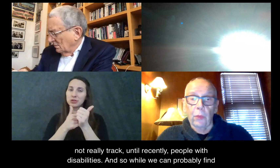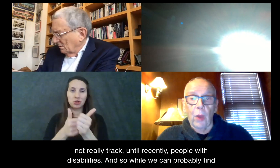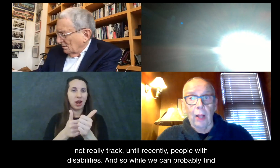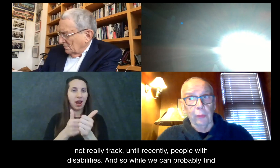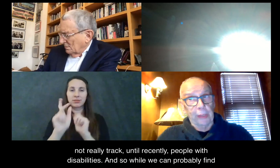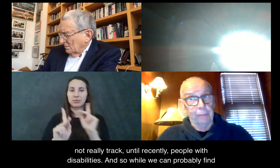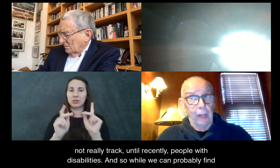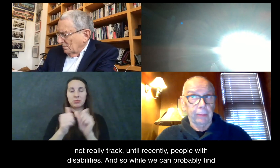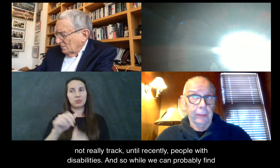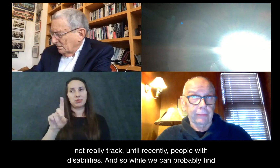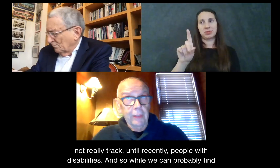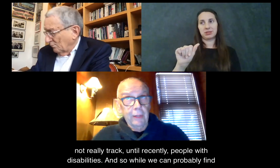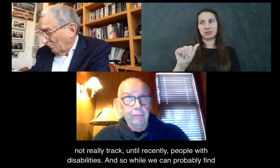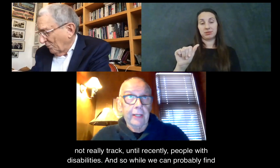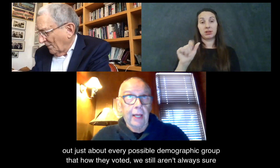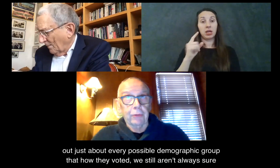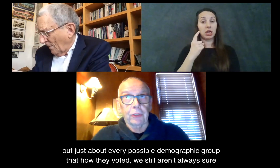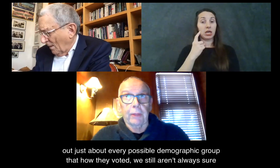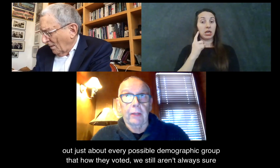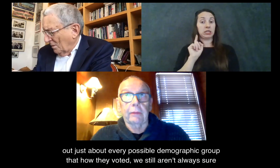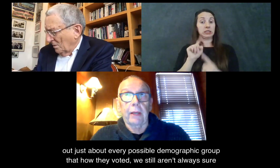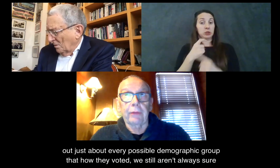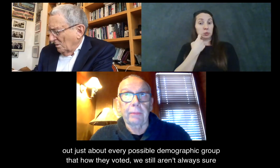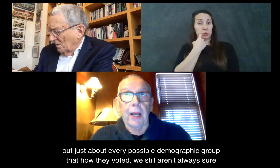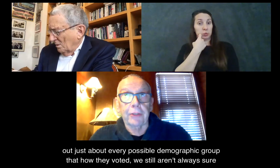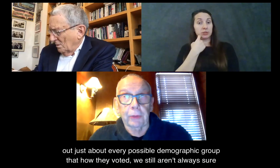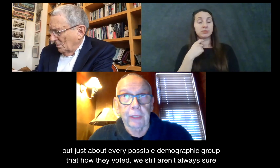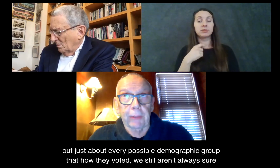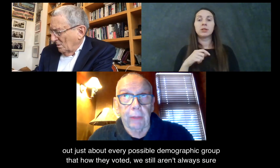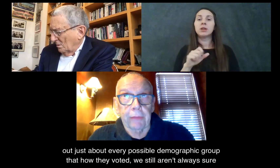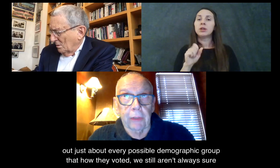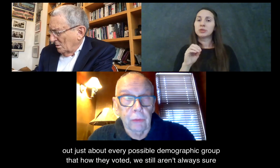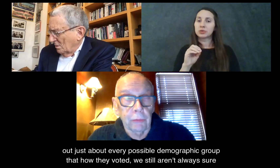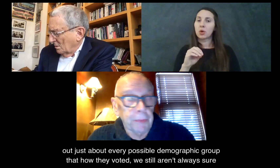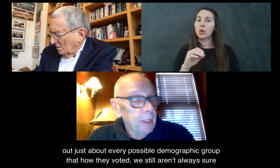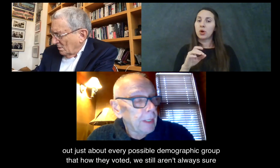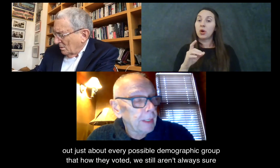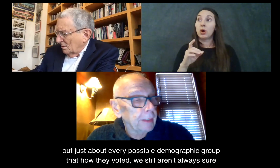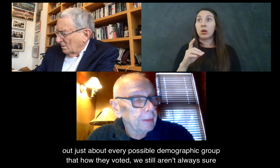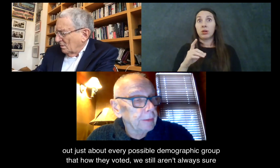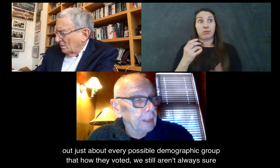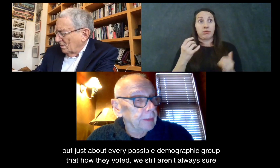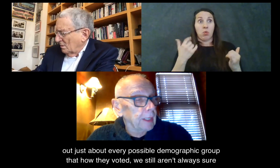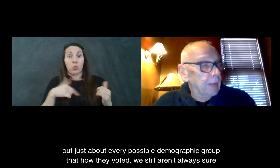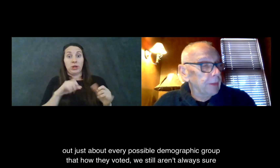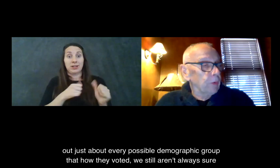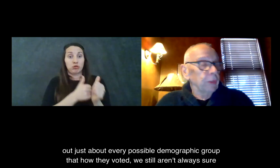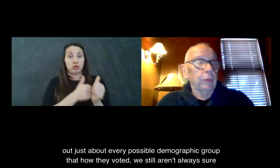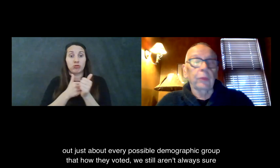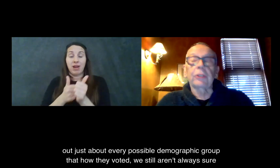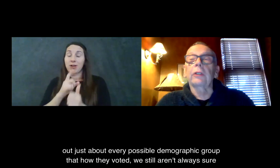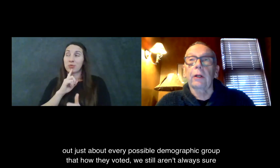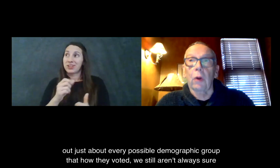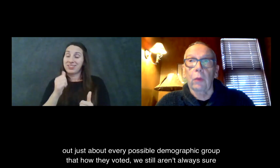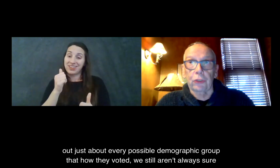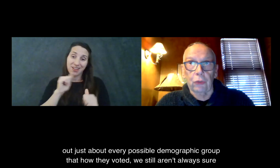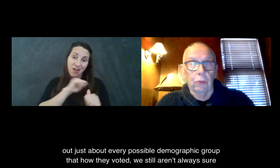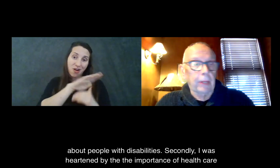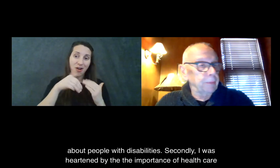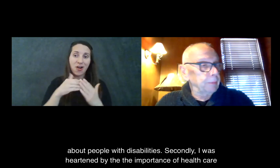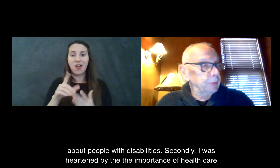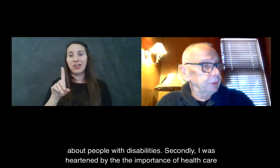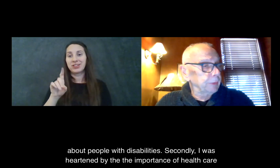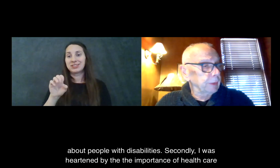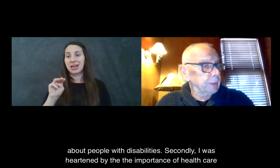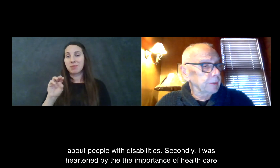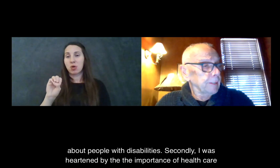And so while we can probably find out just about every possible demographic group that how they voted, we still aren't always sure